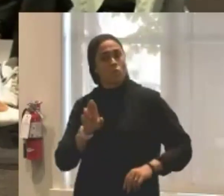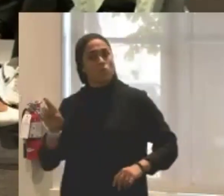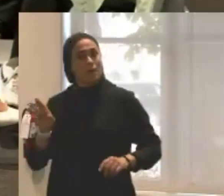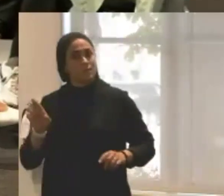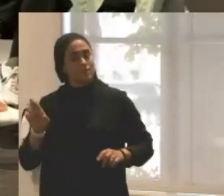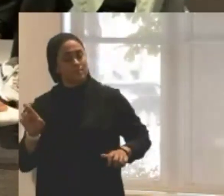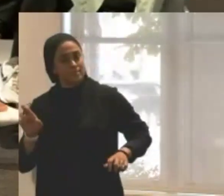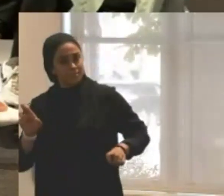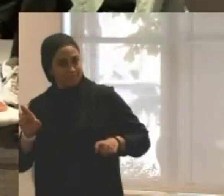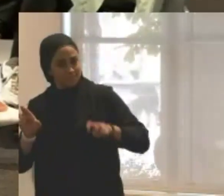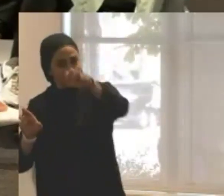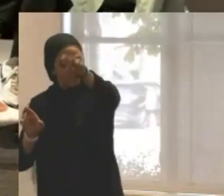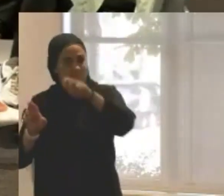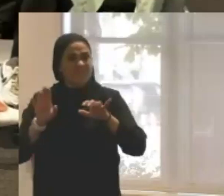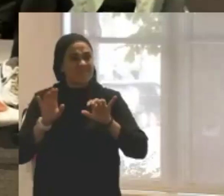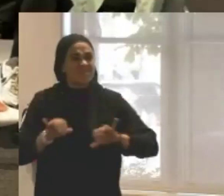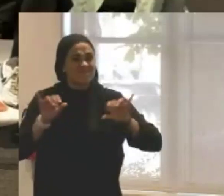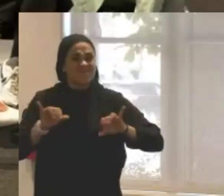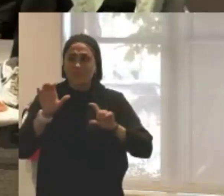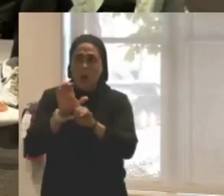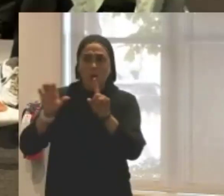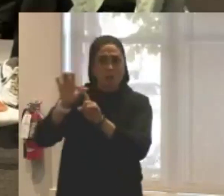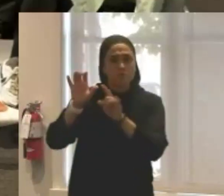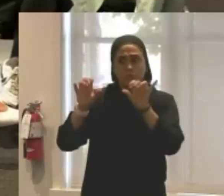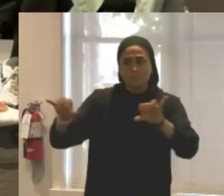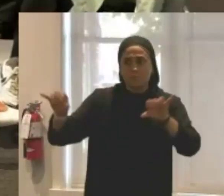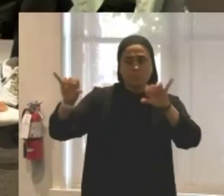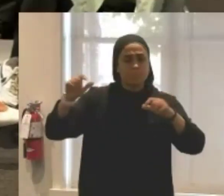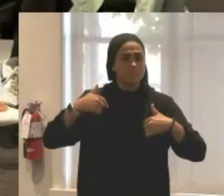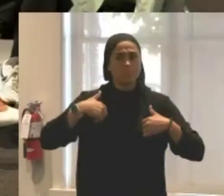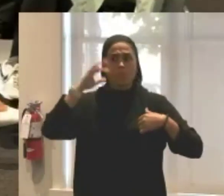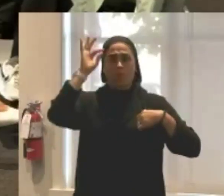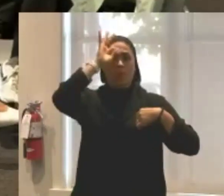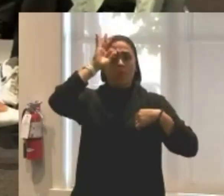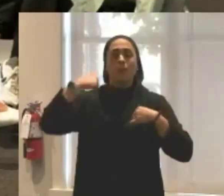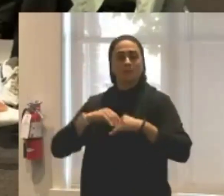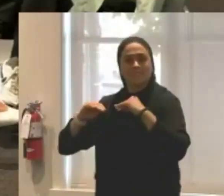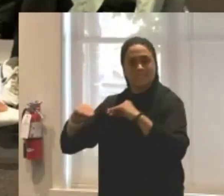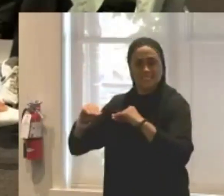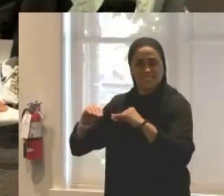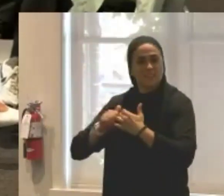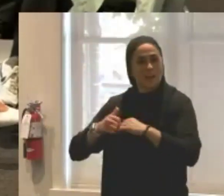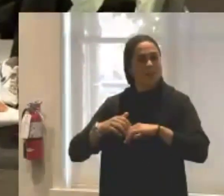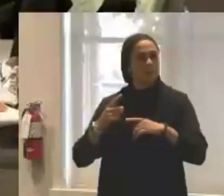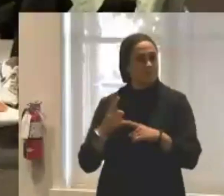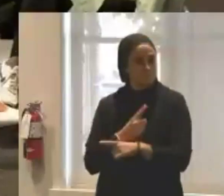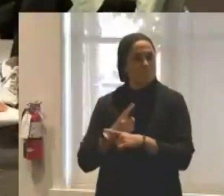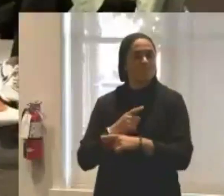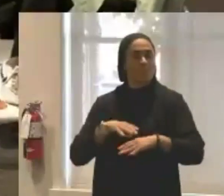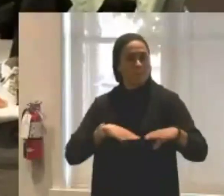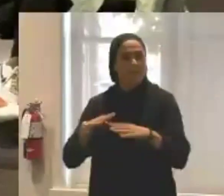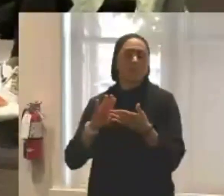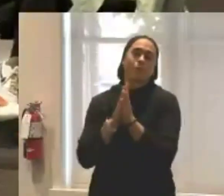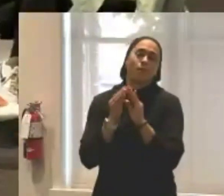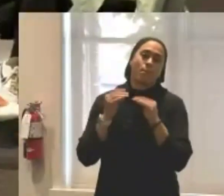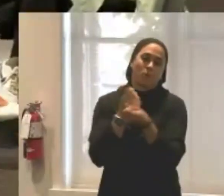are common practices that we utilize to promote safer practice from the lens of our youth to